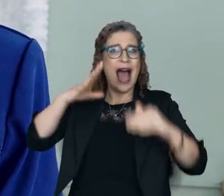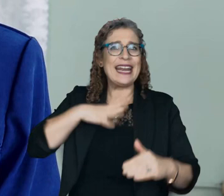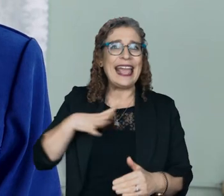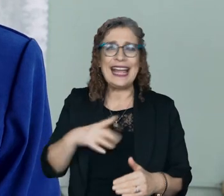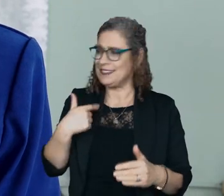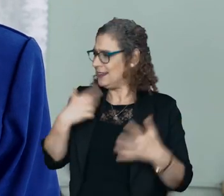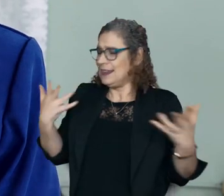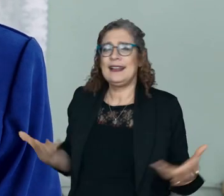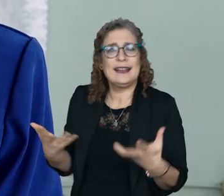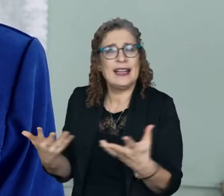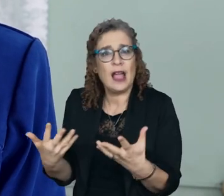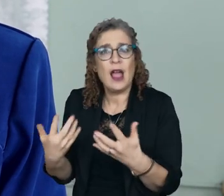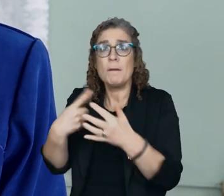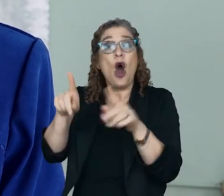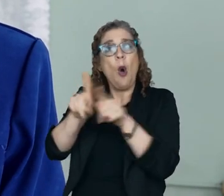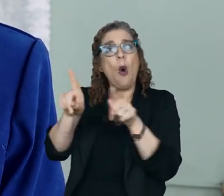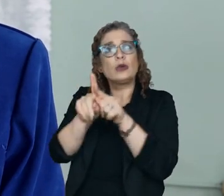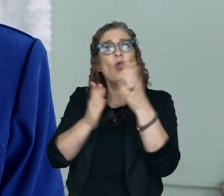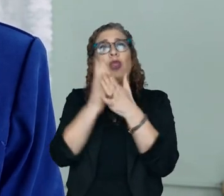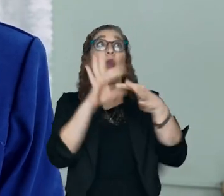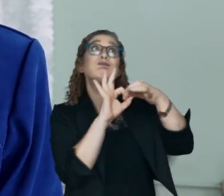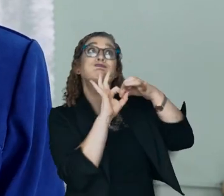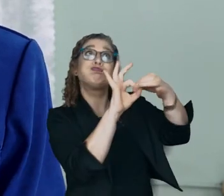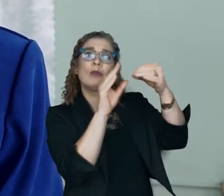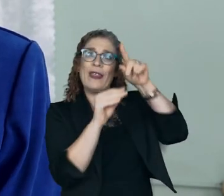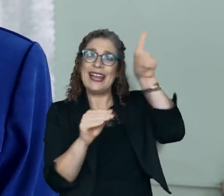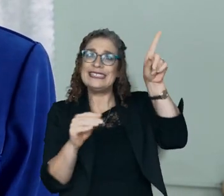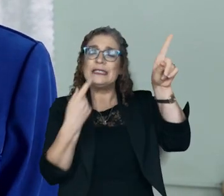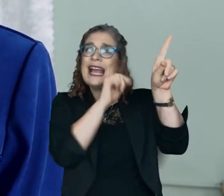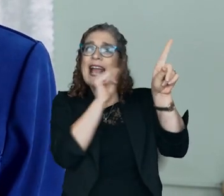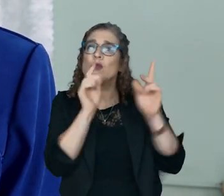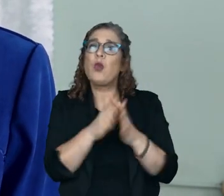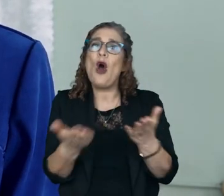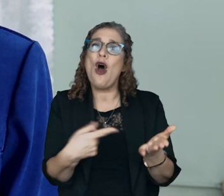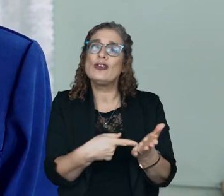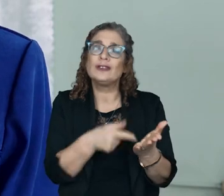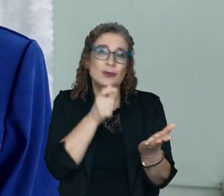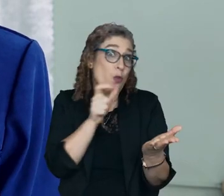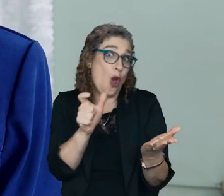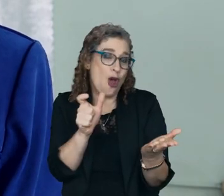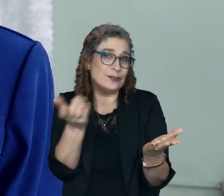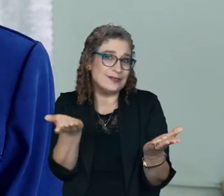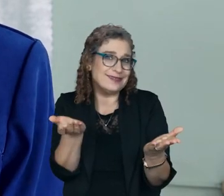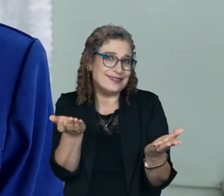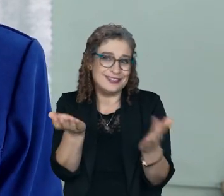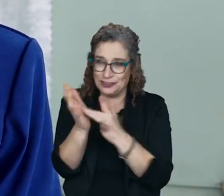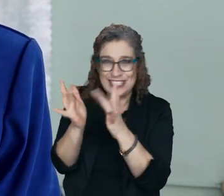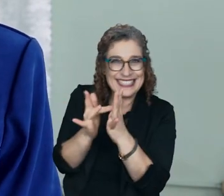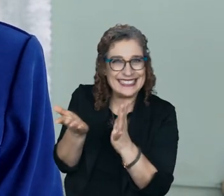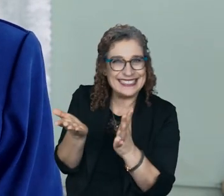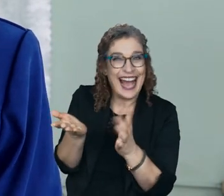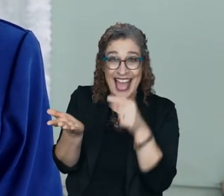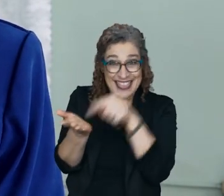God through His Word. It is in His Word that we find true